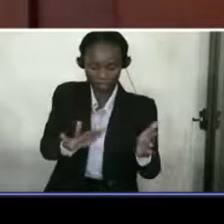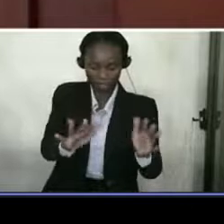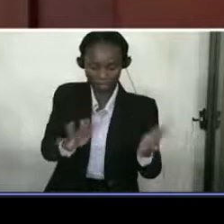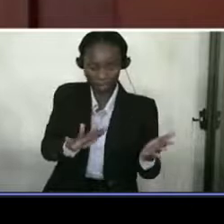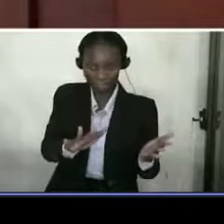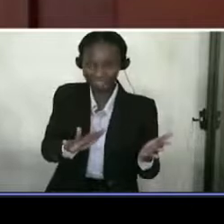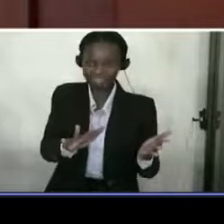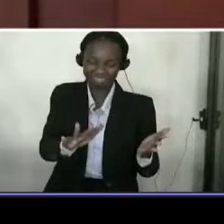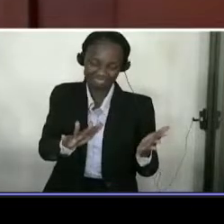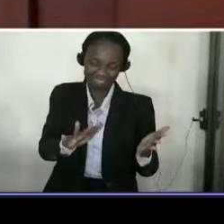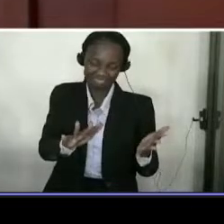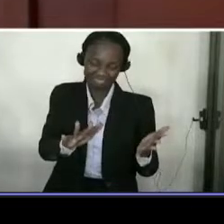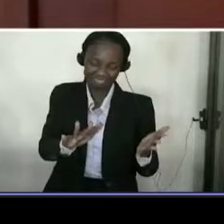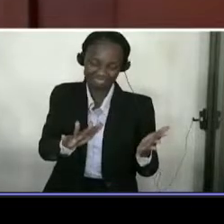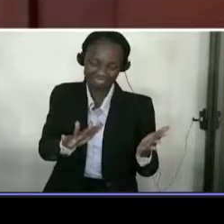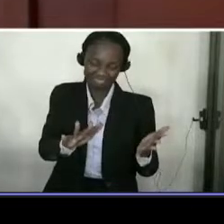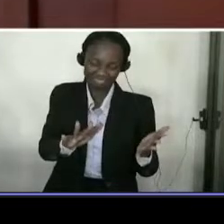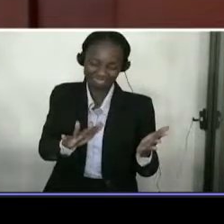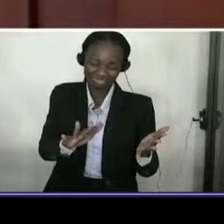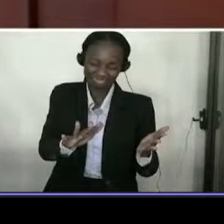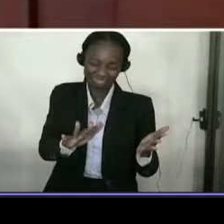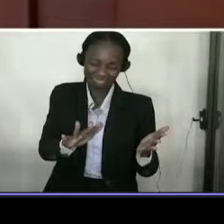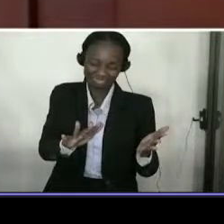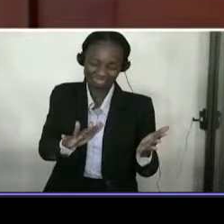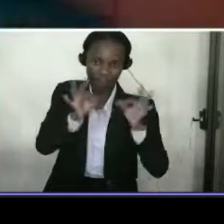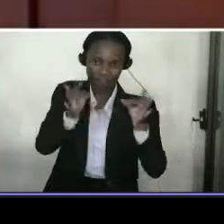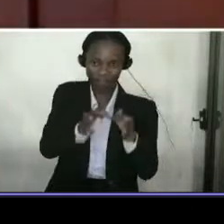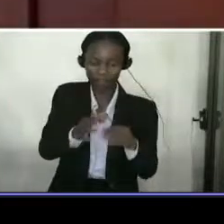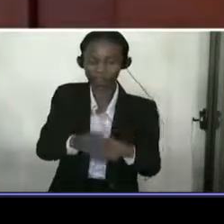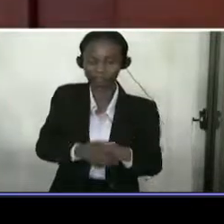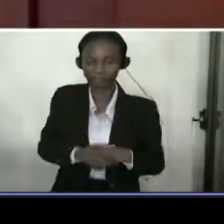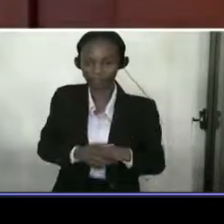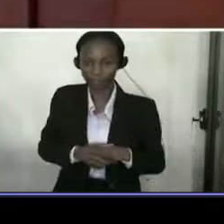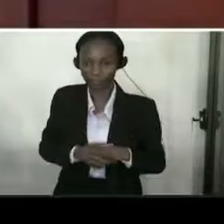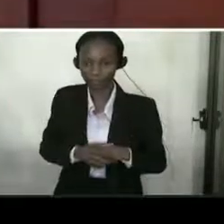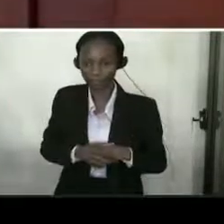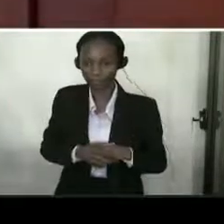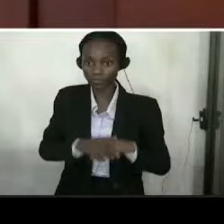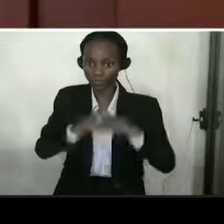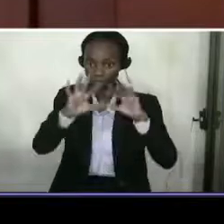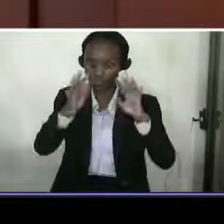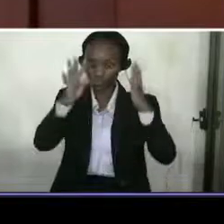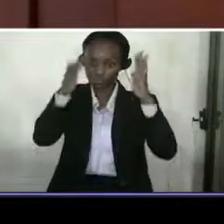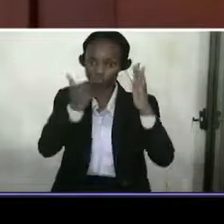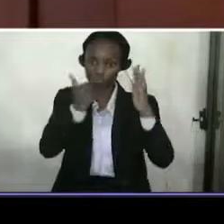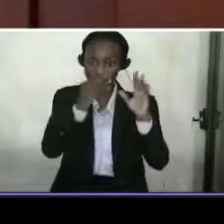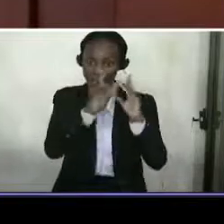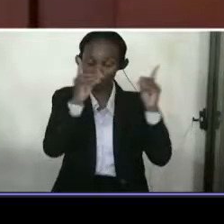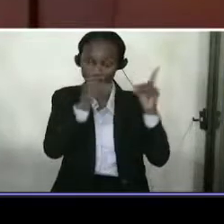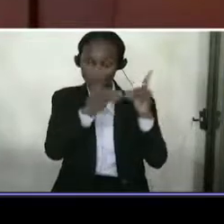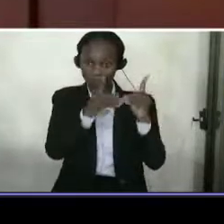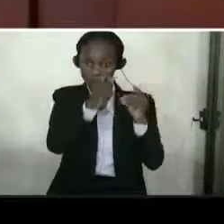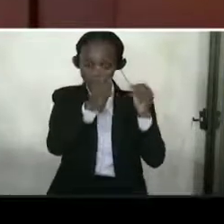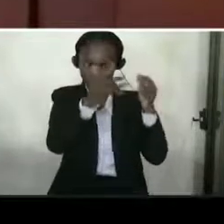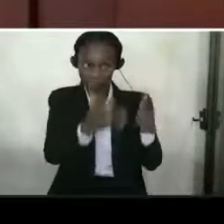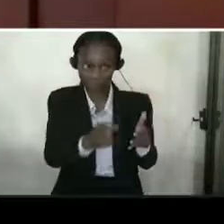Somlomo, sifisa ukubongela iminyango ethole imbiko engenagcobo kamcwaningi mabhuku. It is under your